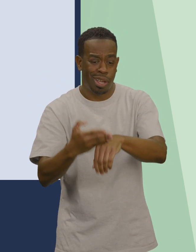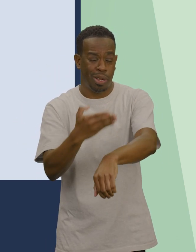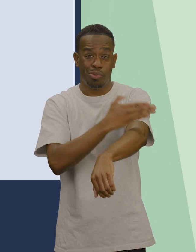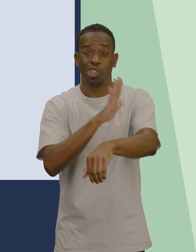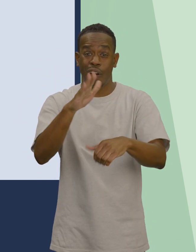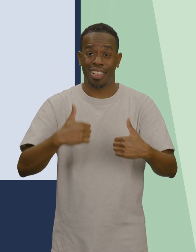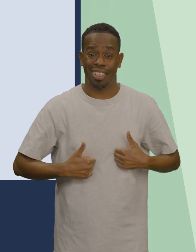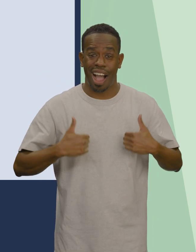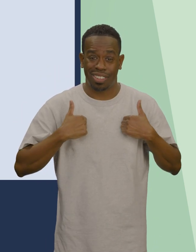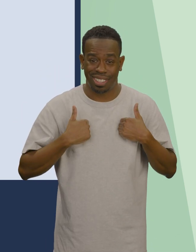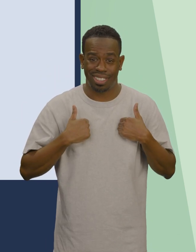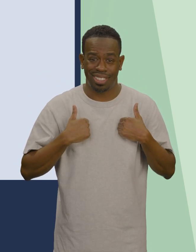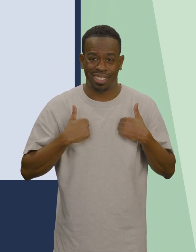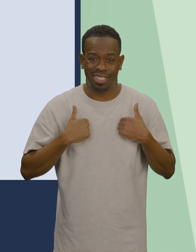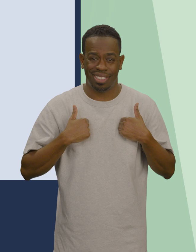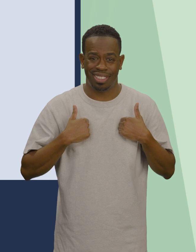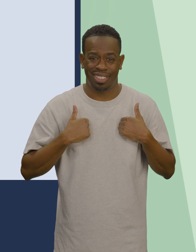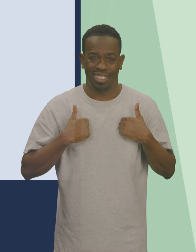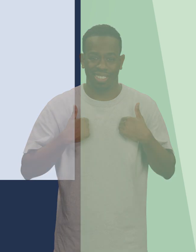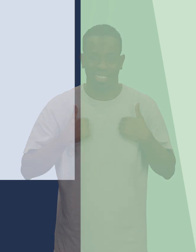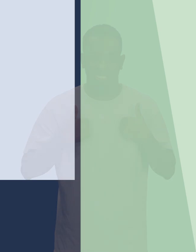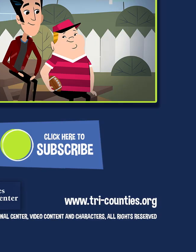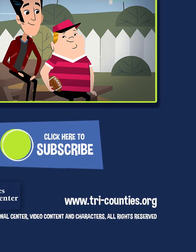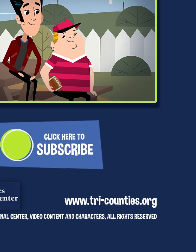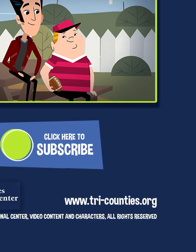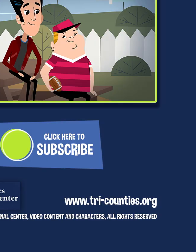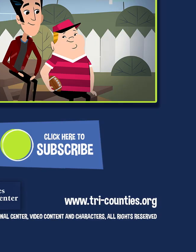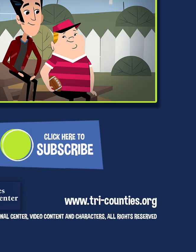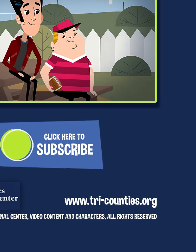It's about helping to create better lives.